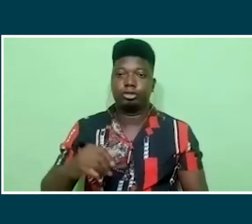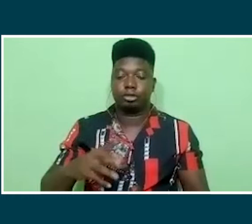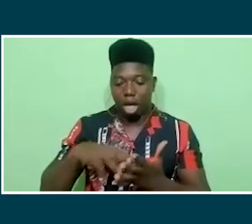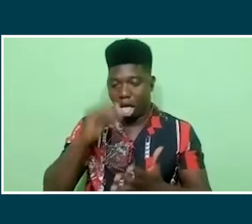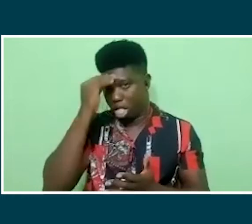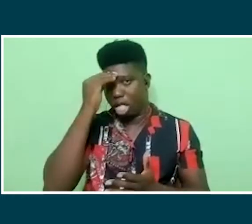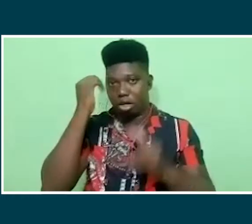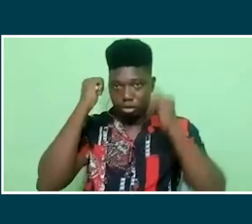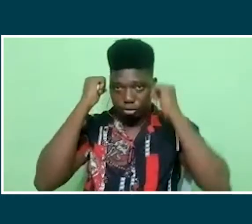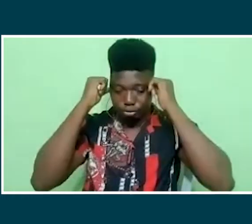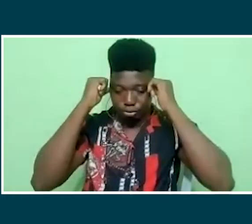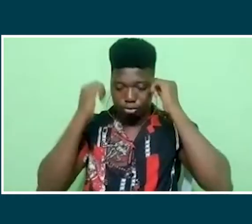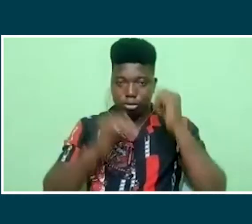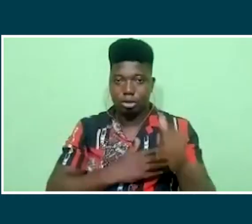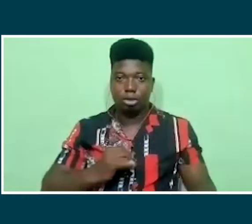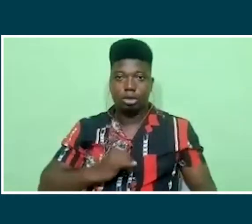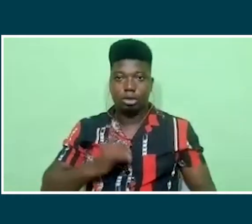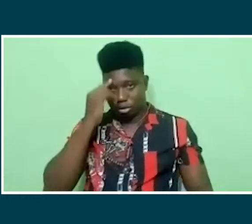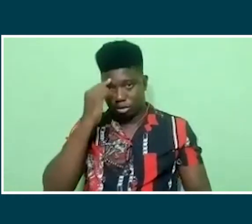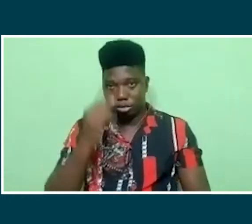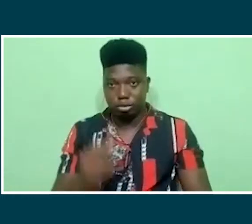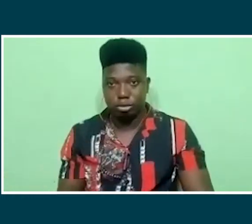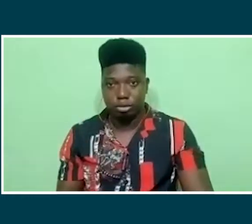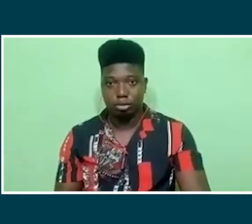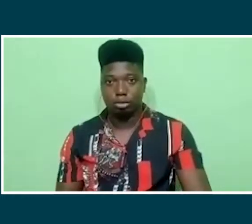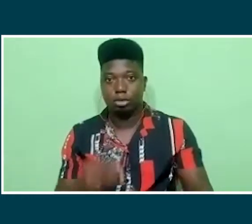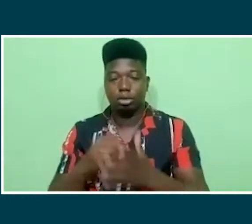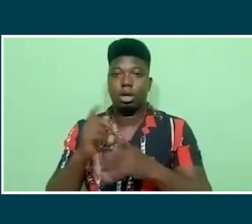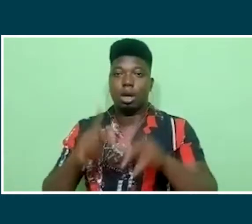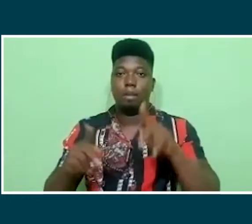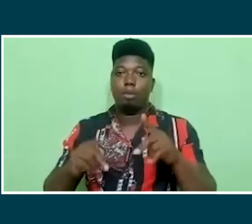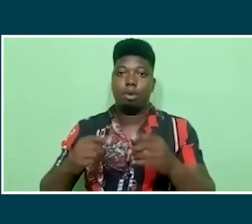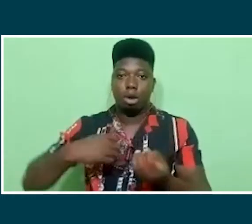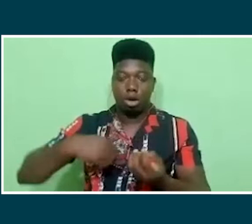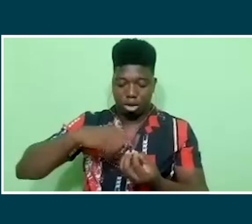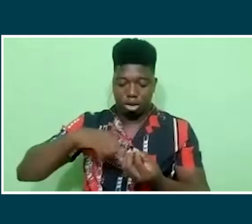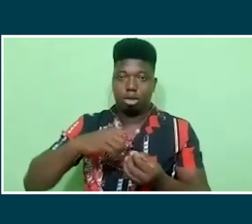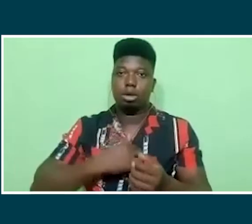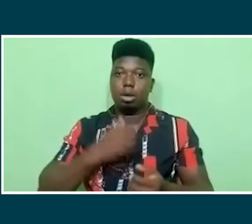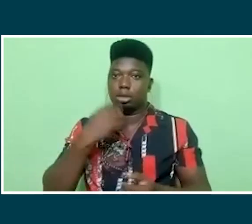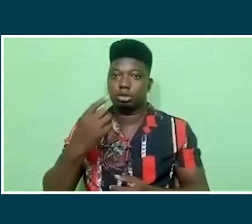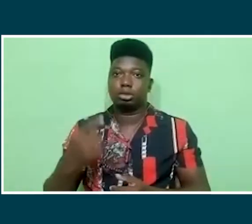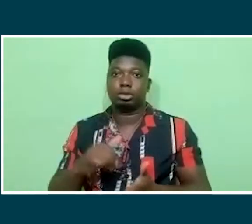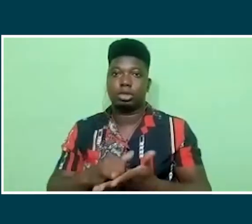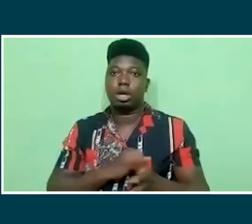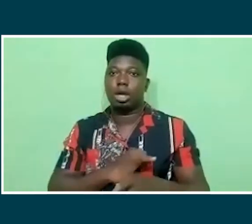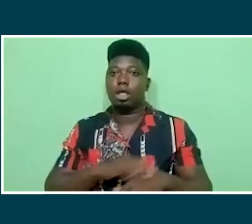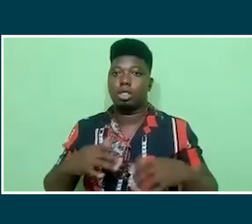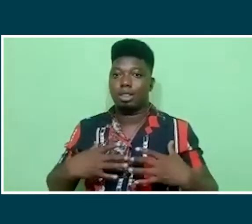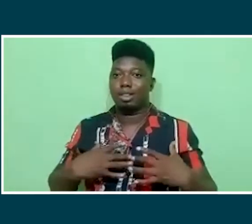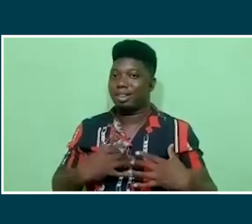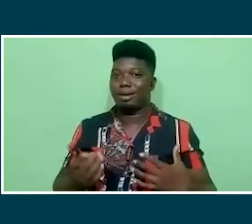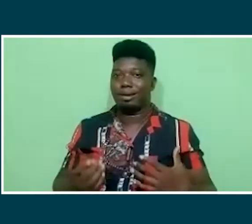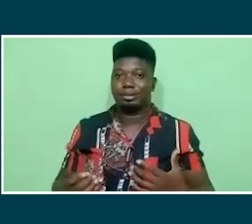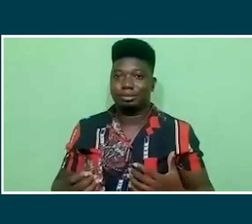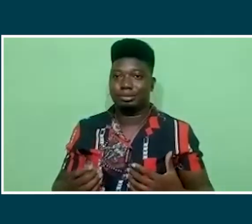think I had pretty good role models and friends and people around. Now, and I want to say, I don't like toxic masculinity. It's a